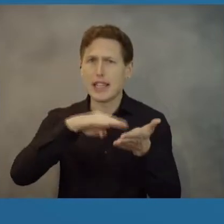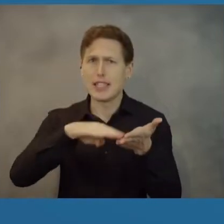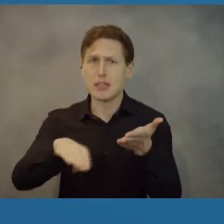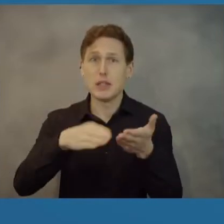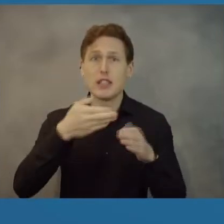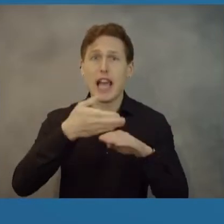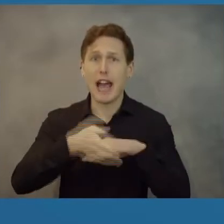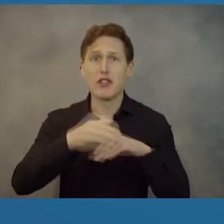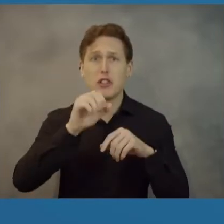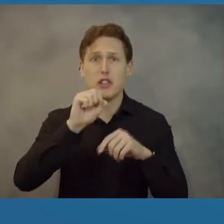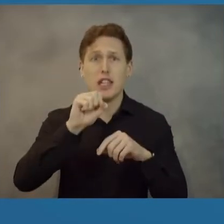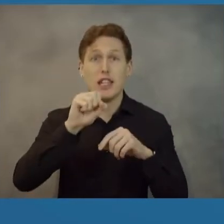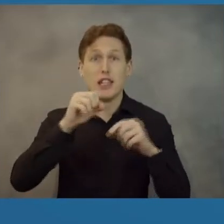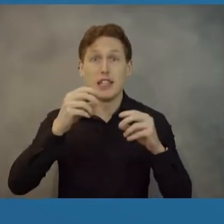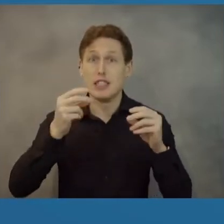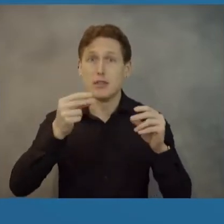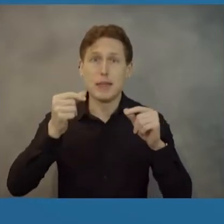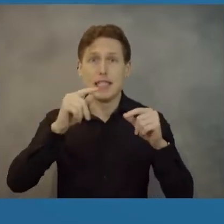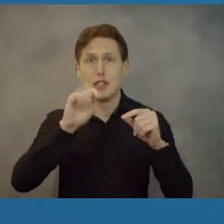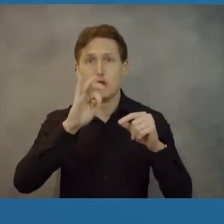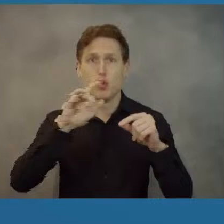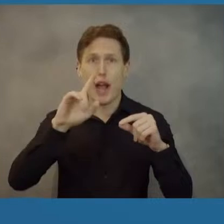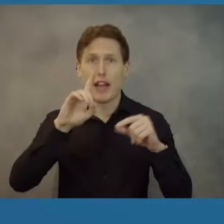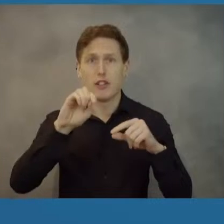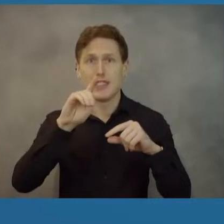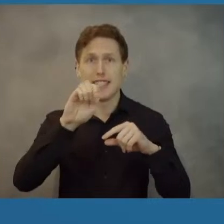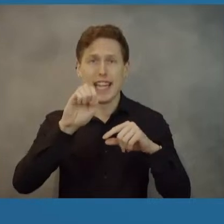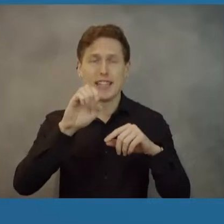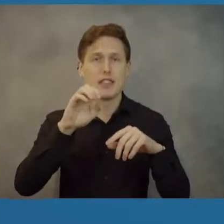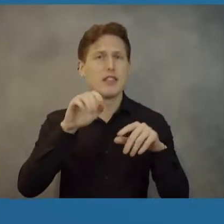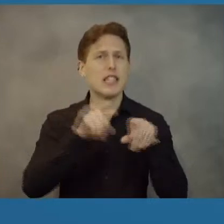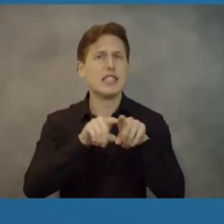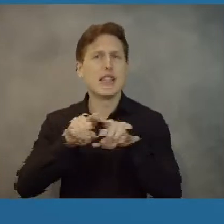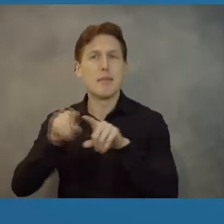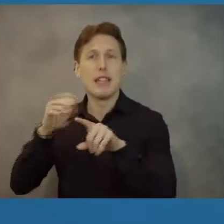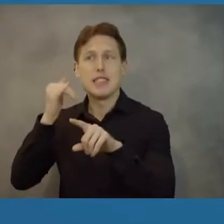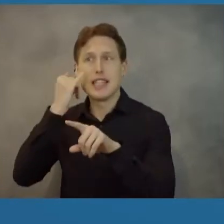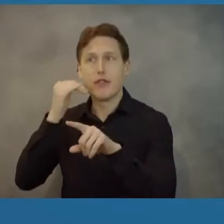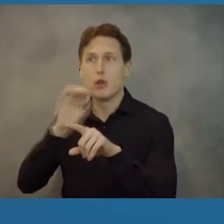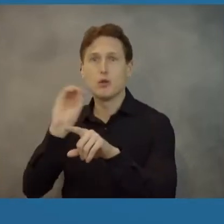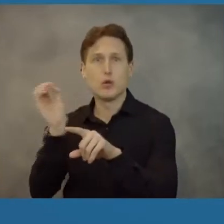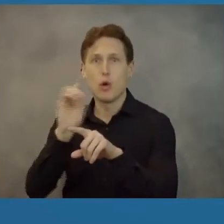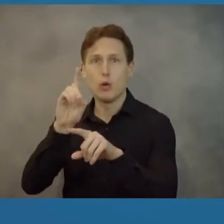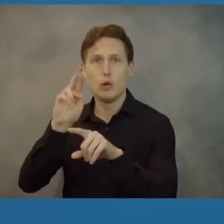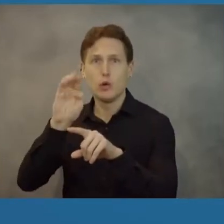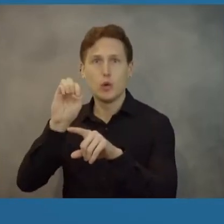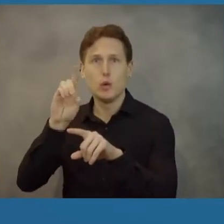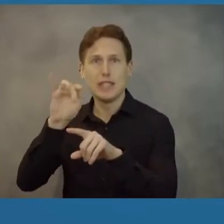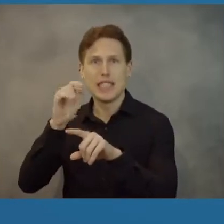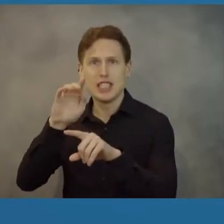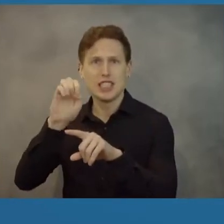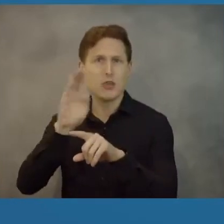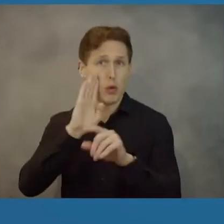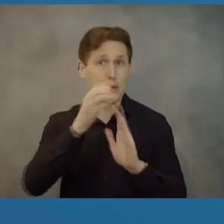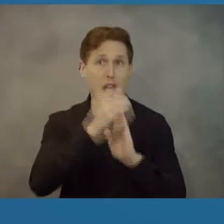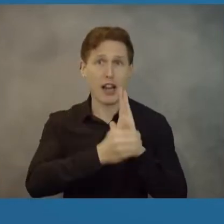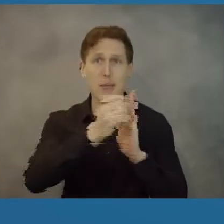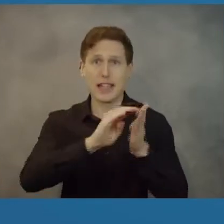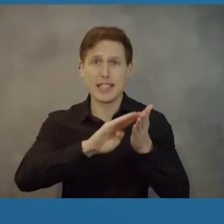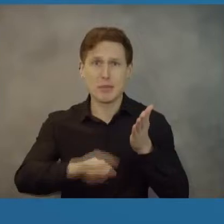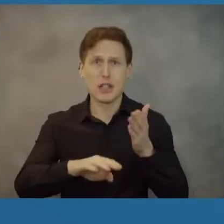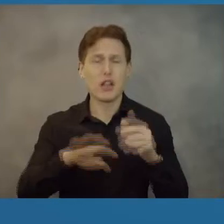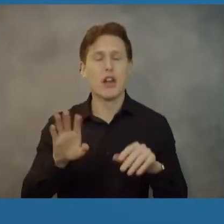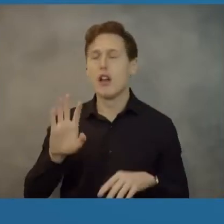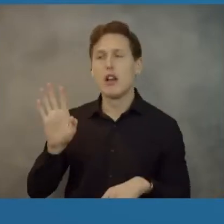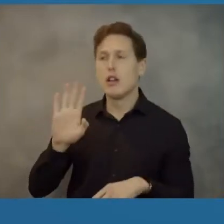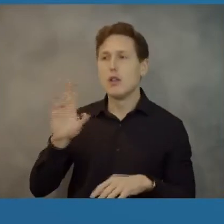same way that if due diligence is not had, it's supposed to be an automatic dismissal? No, the judge is going to be instructed under the law